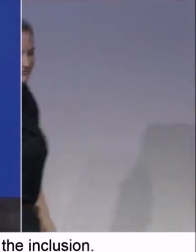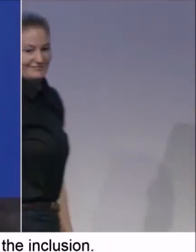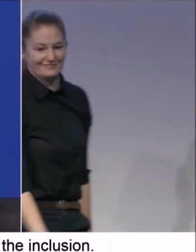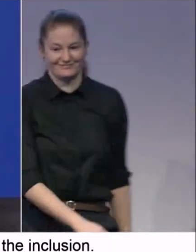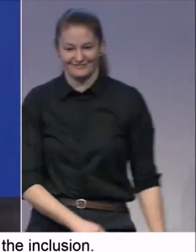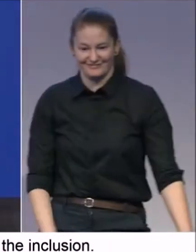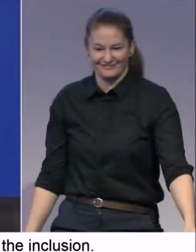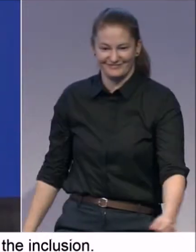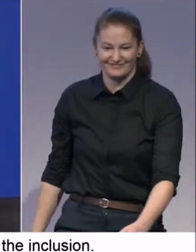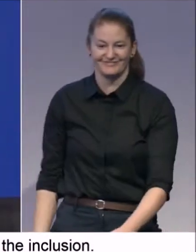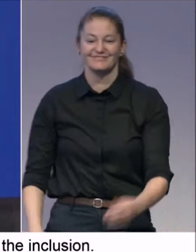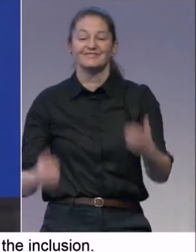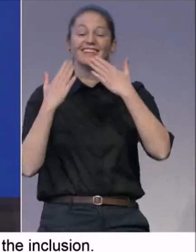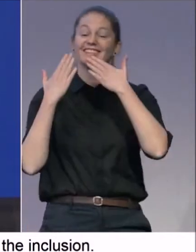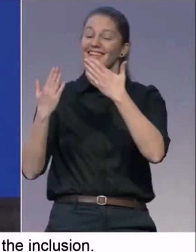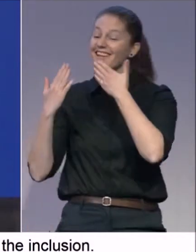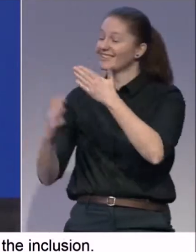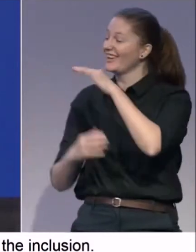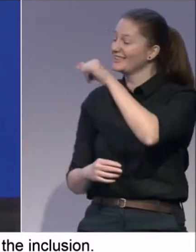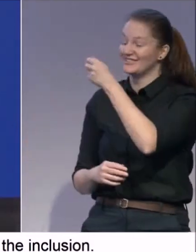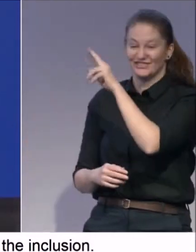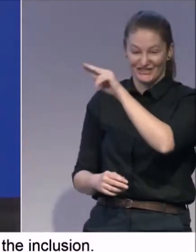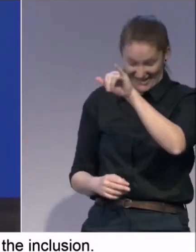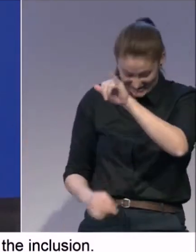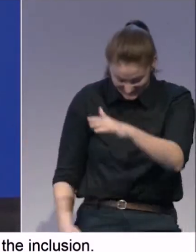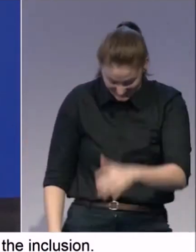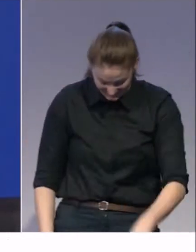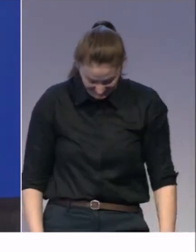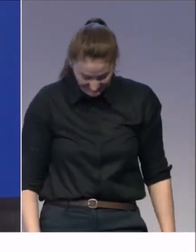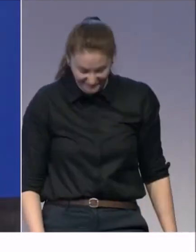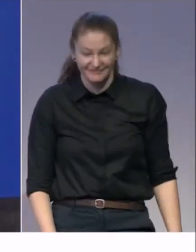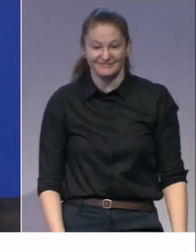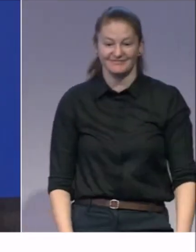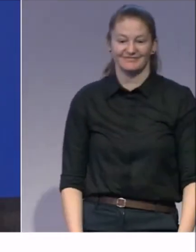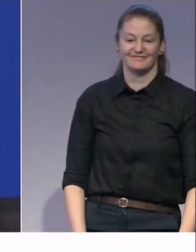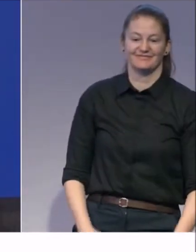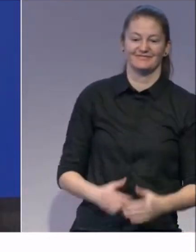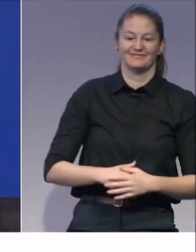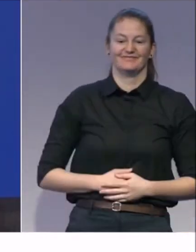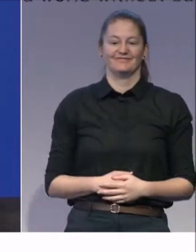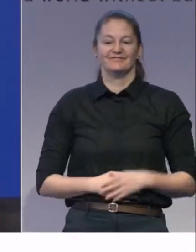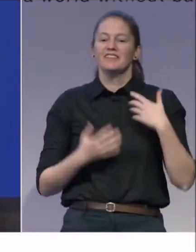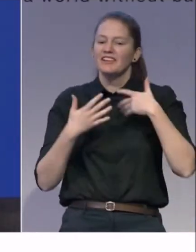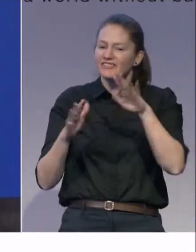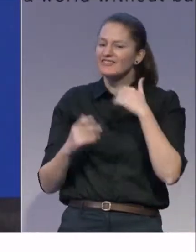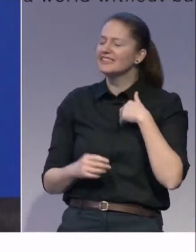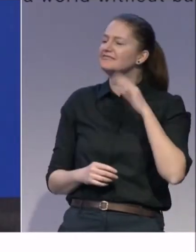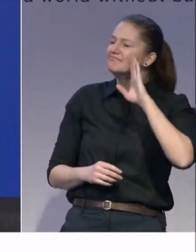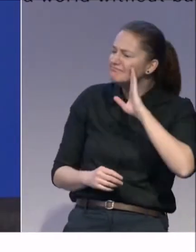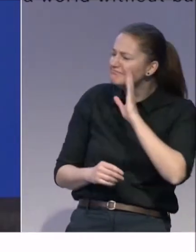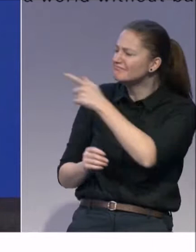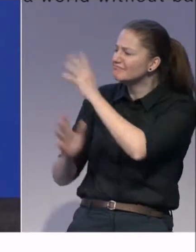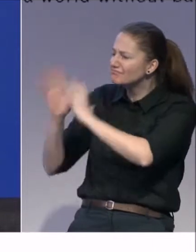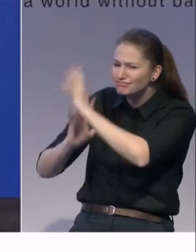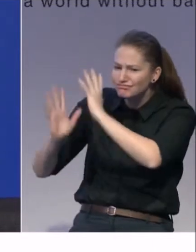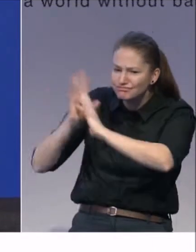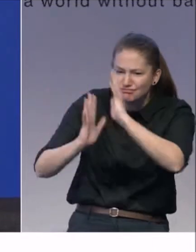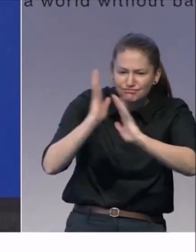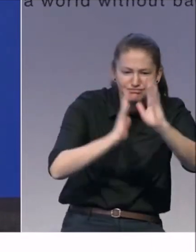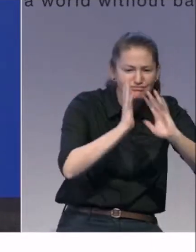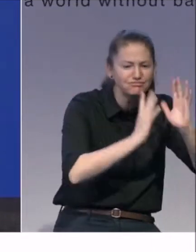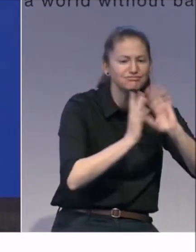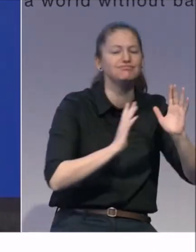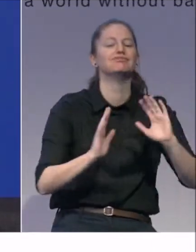Well, listening to you, we might, and I think it's an easy question to ask,